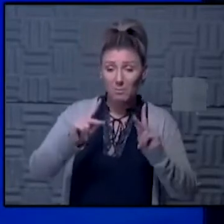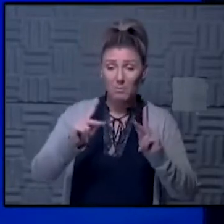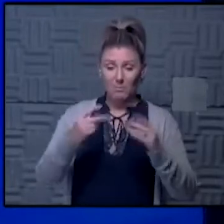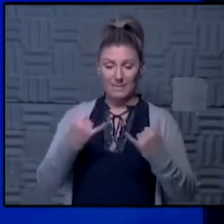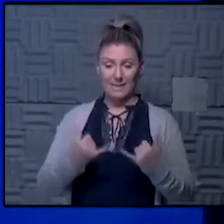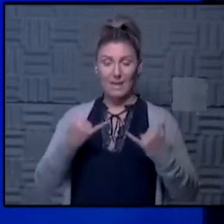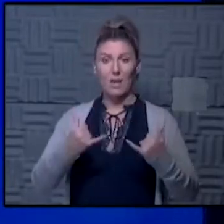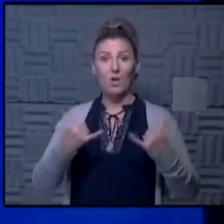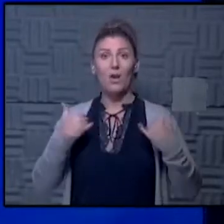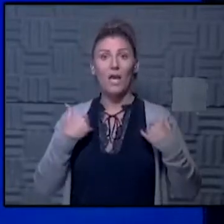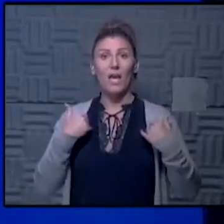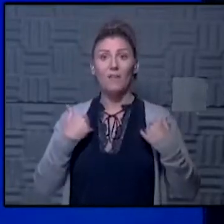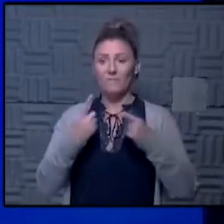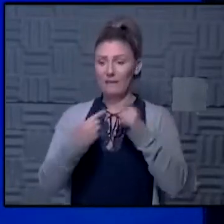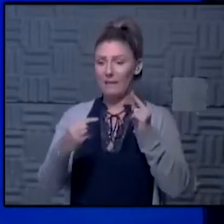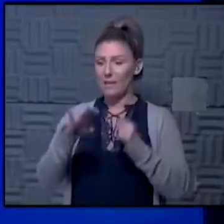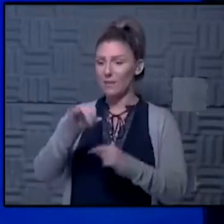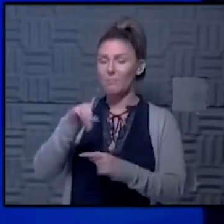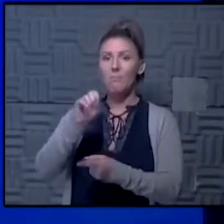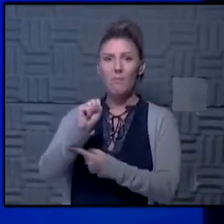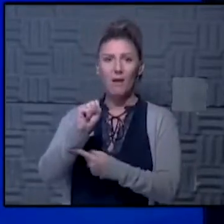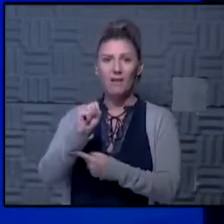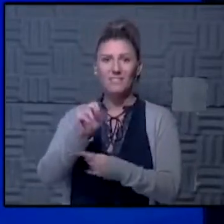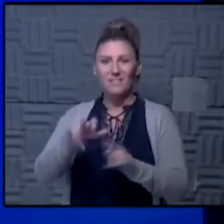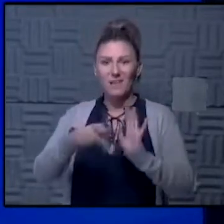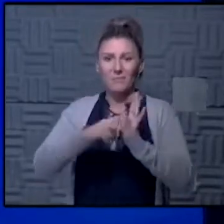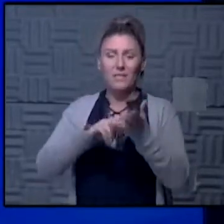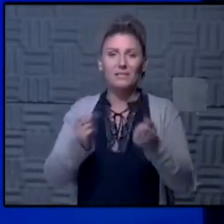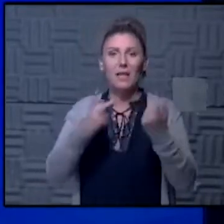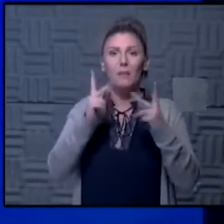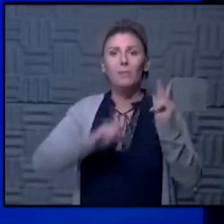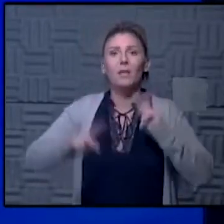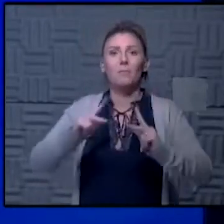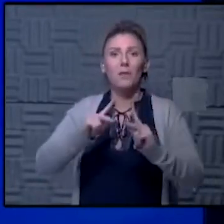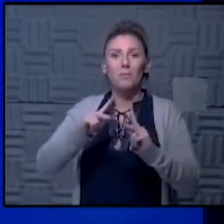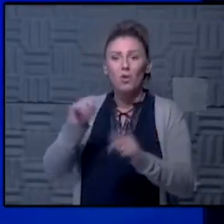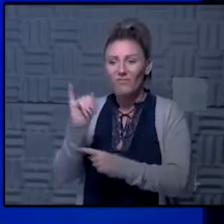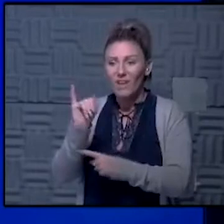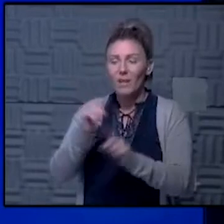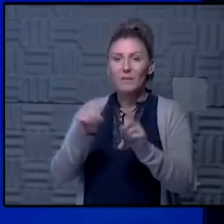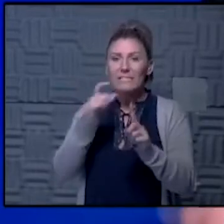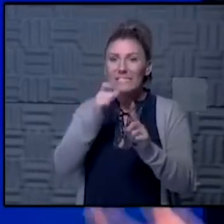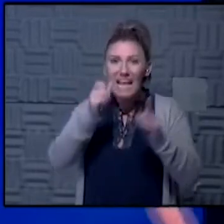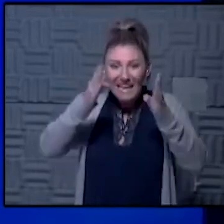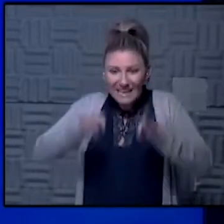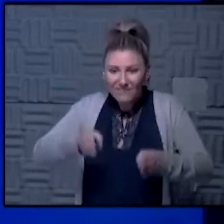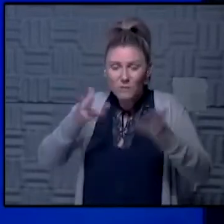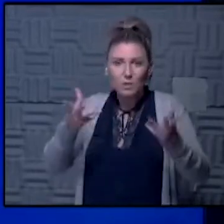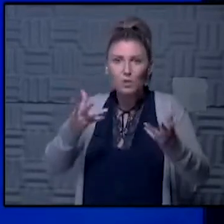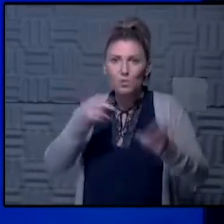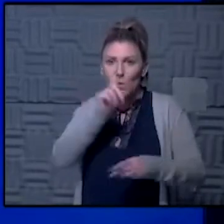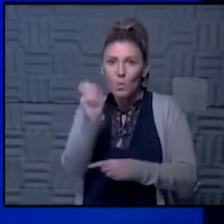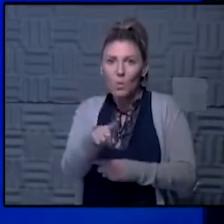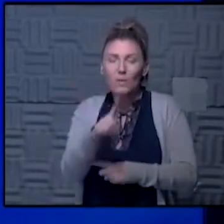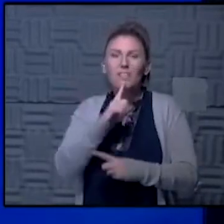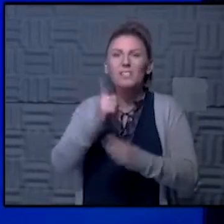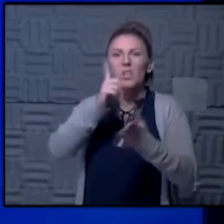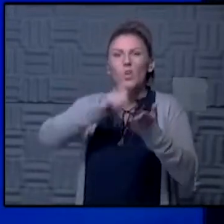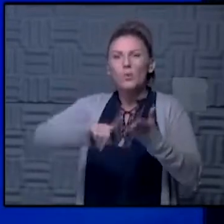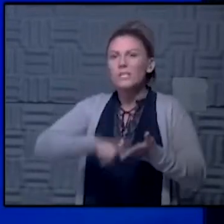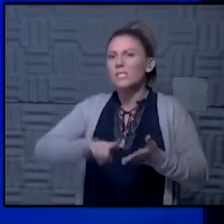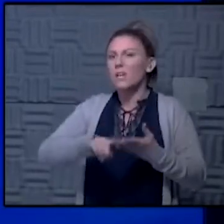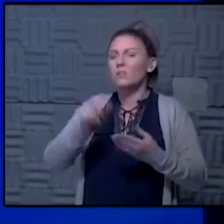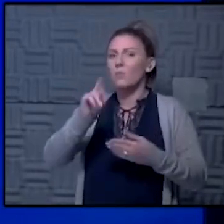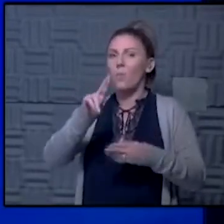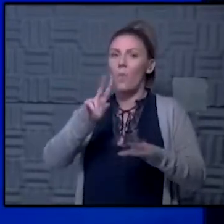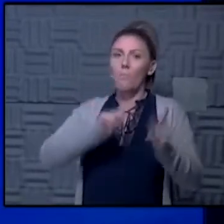now have antibodies, because that is a marker of how many people have been infected, but that's not an individual question. It's more a bigger sort of a research or a population